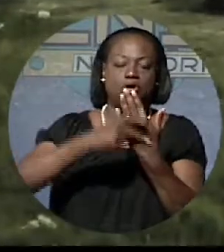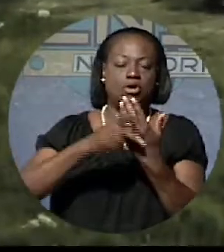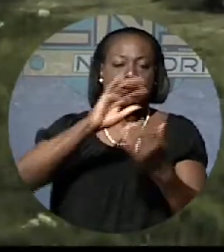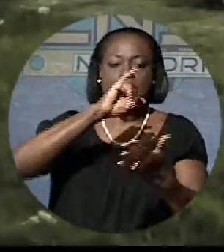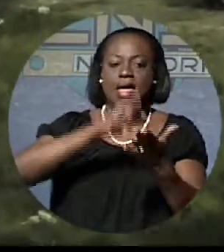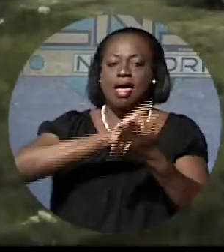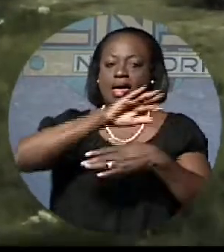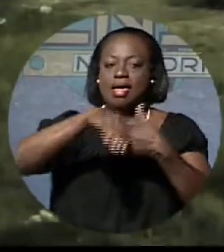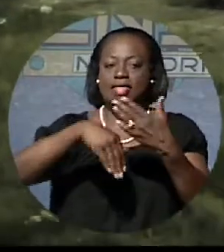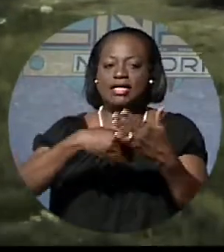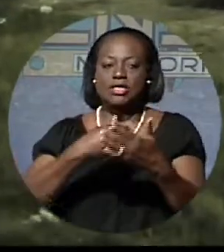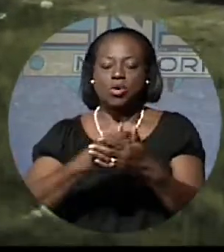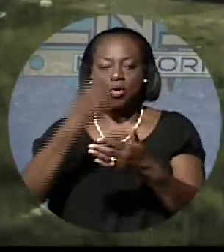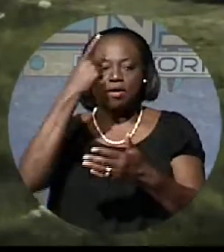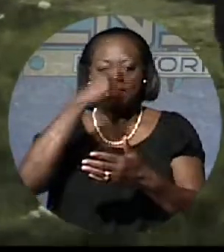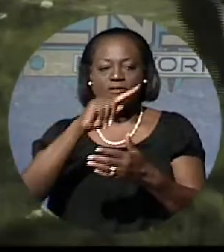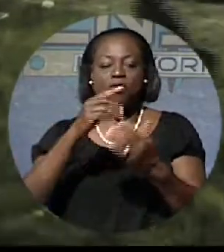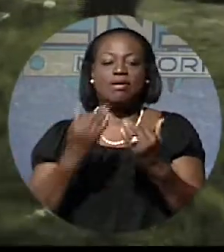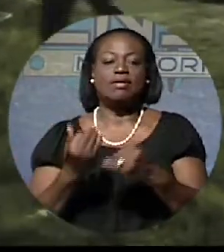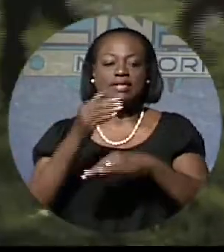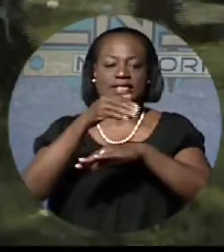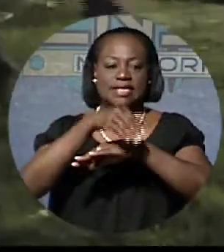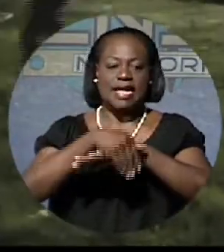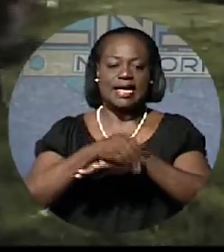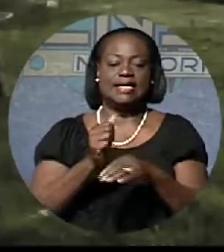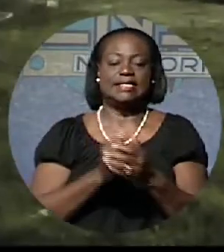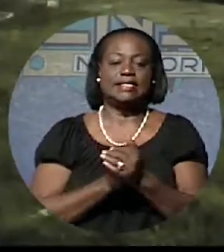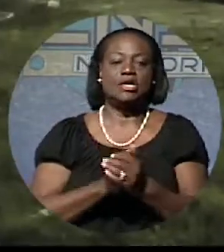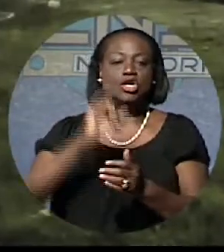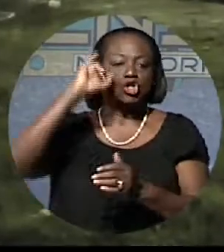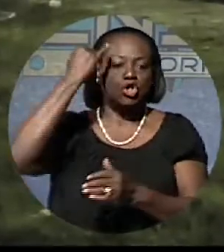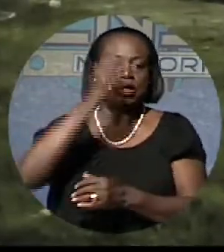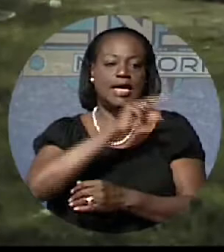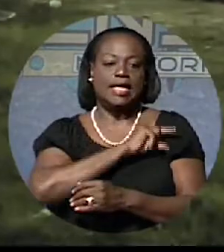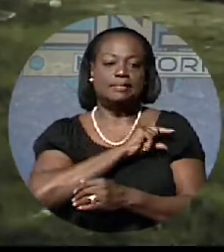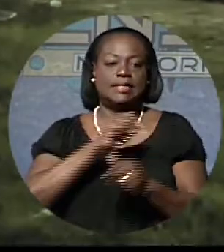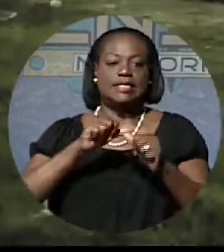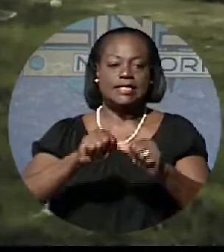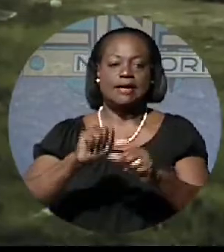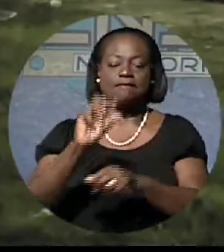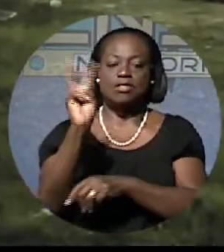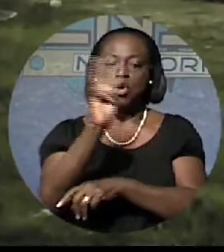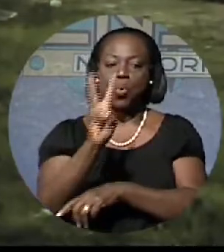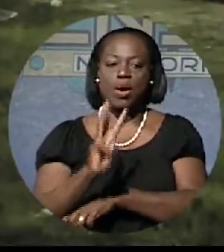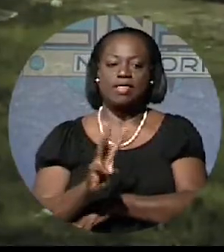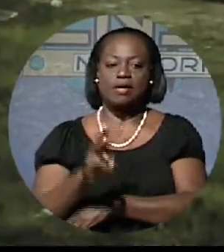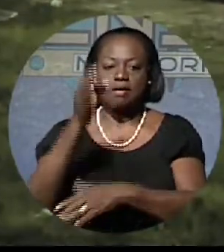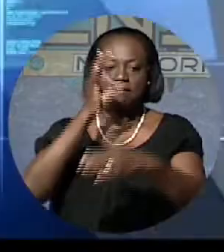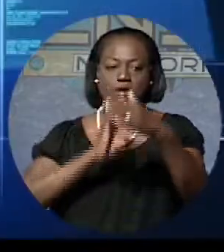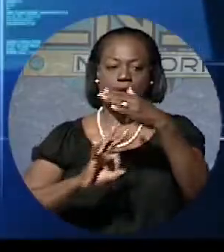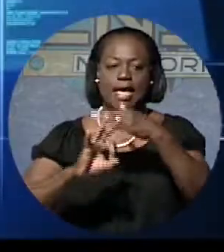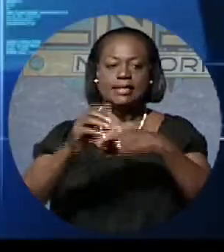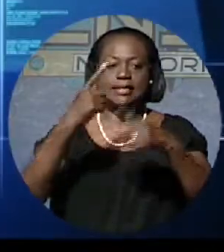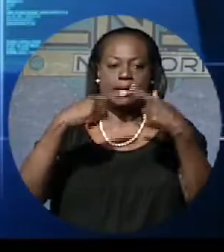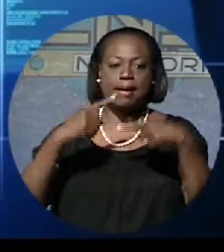my cameraman and VTI editor, Timmy Wilson. Once again, I'm Julian Gibson. Stay tuned. Your better forecast is still to come.